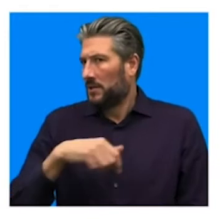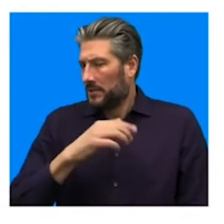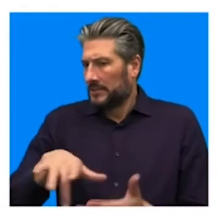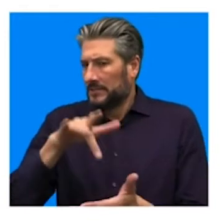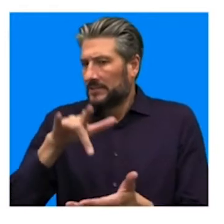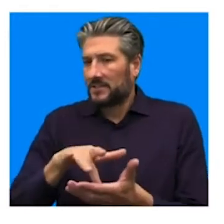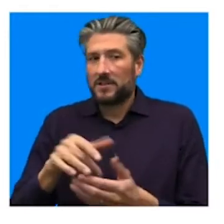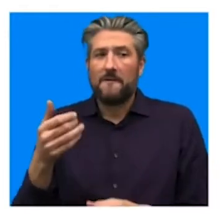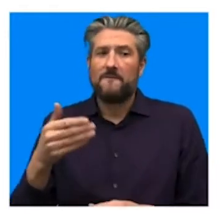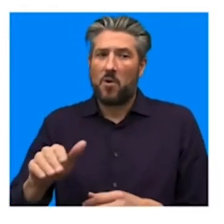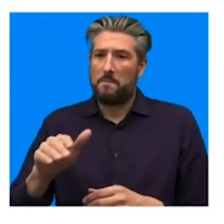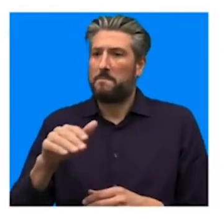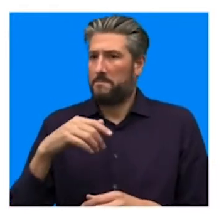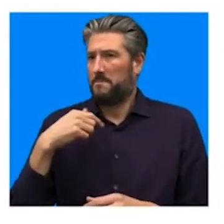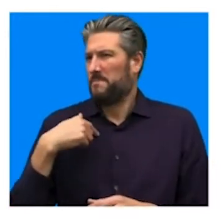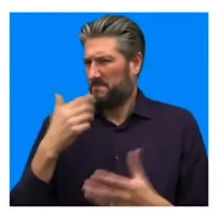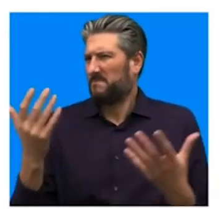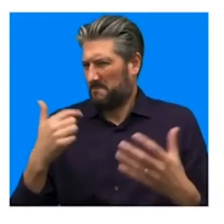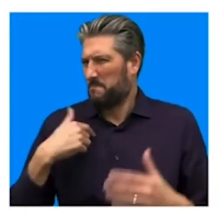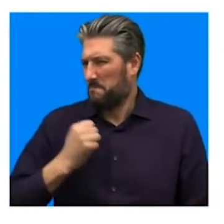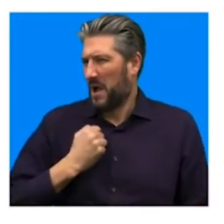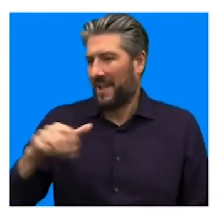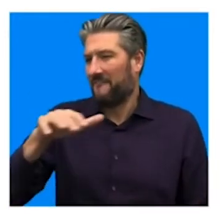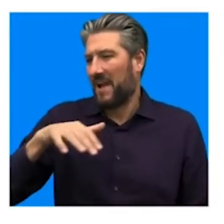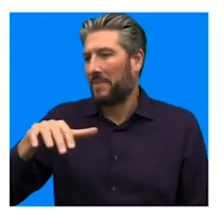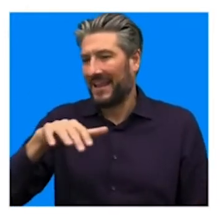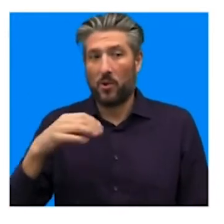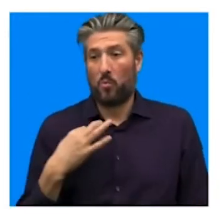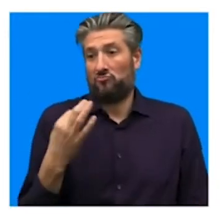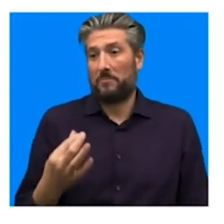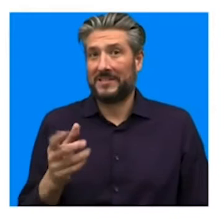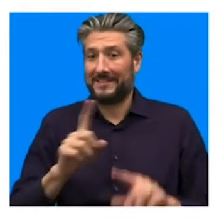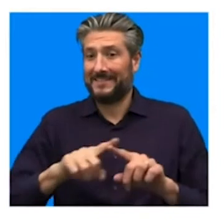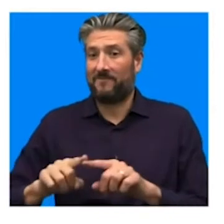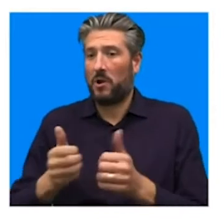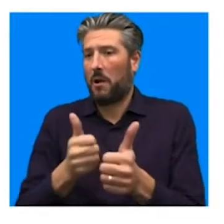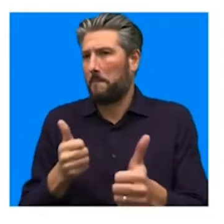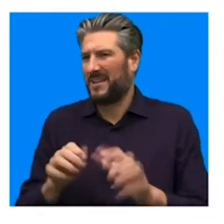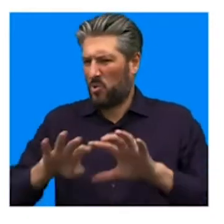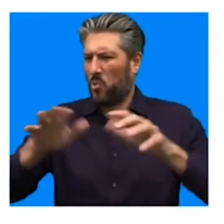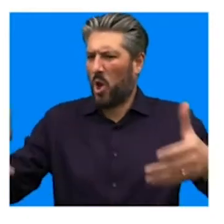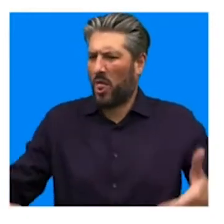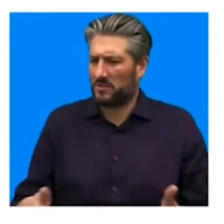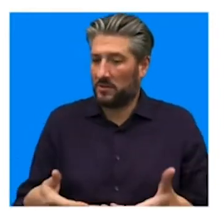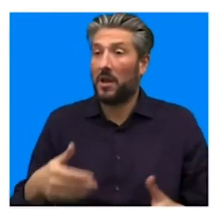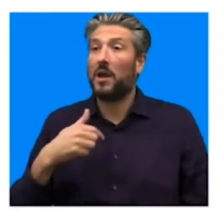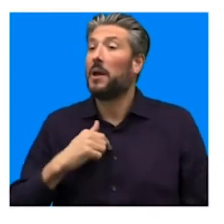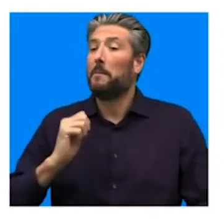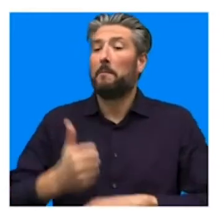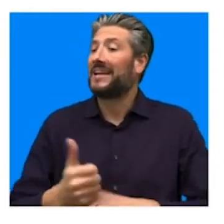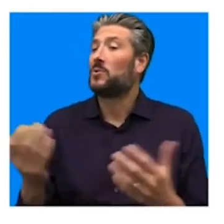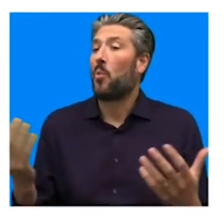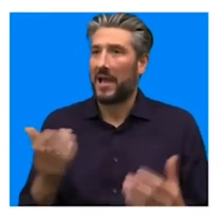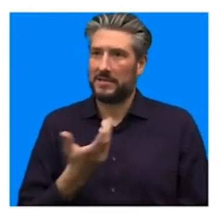team that I belong to, okay, represents the company worldwide. But I need to mention that I am based in Spain, right?